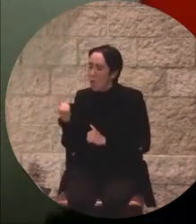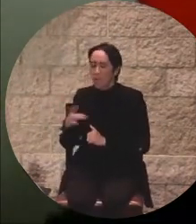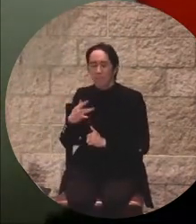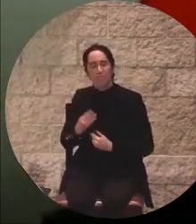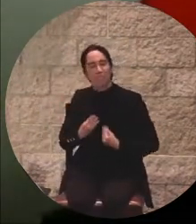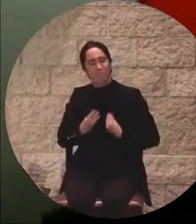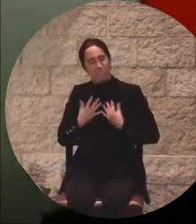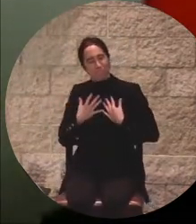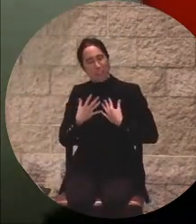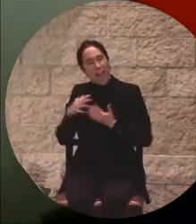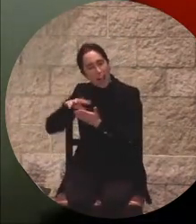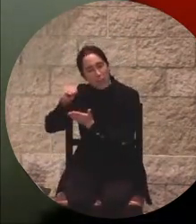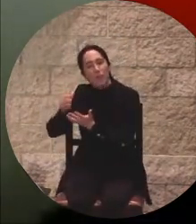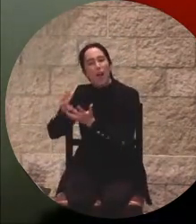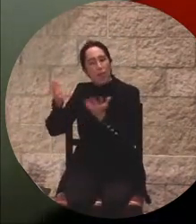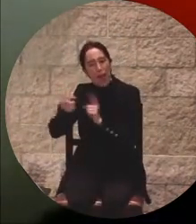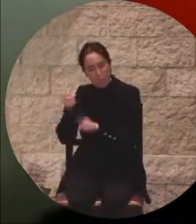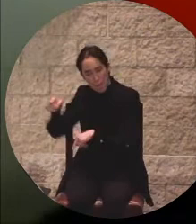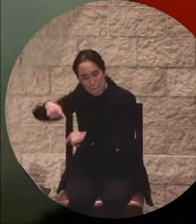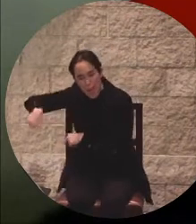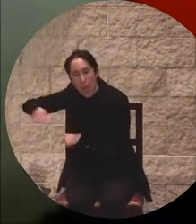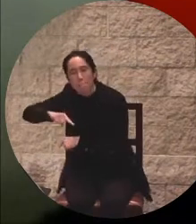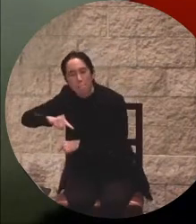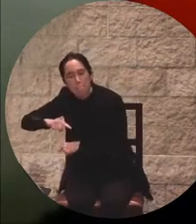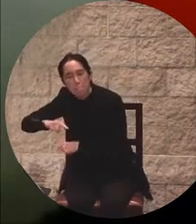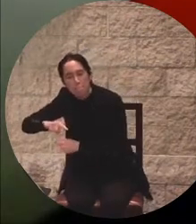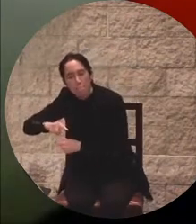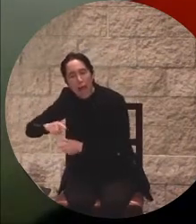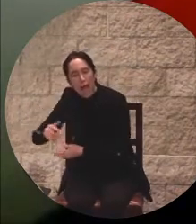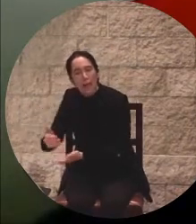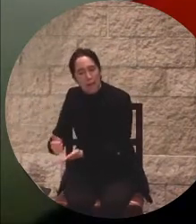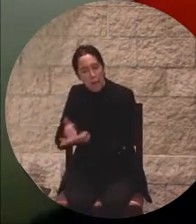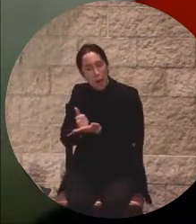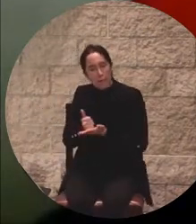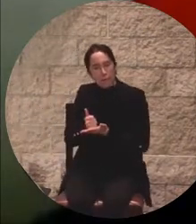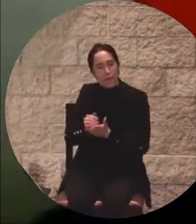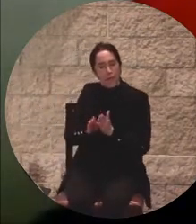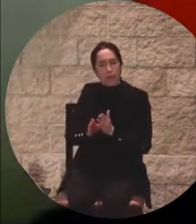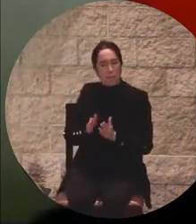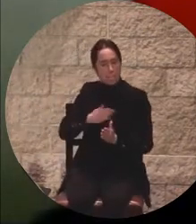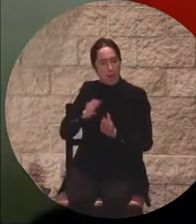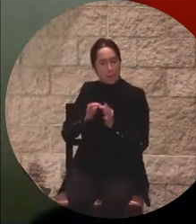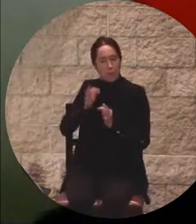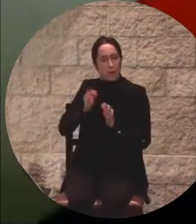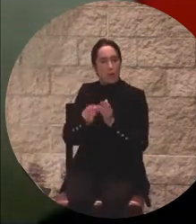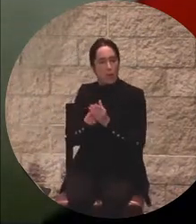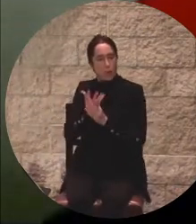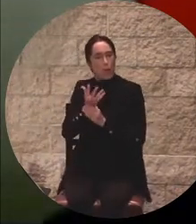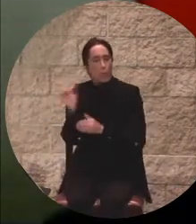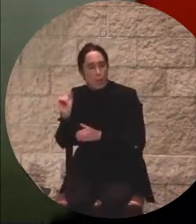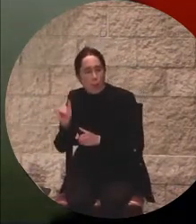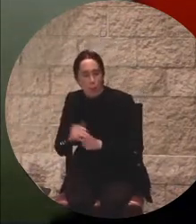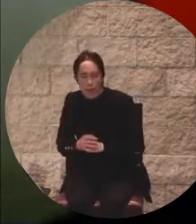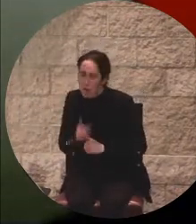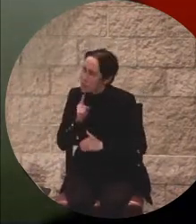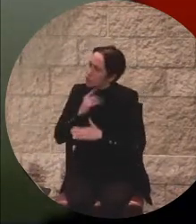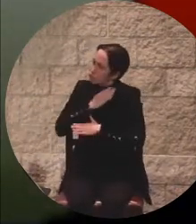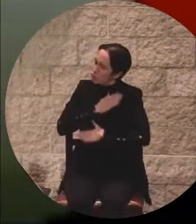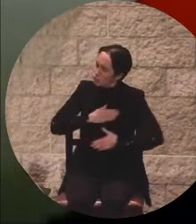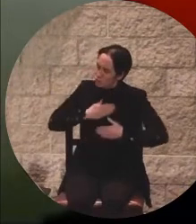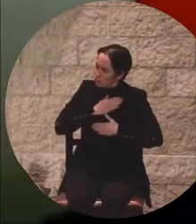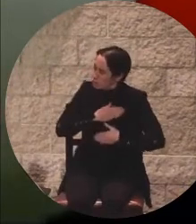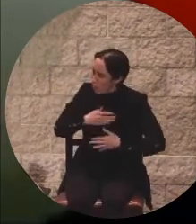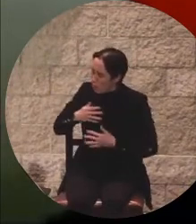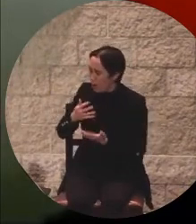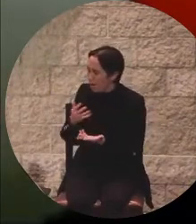so much from them, and I feel it really deepens my own spiritual growth. And what a pleasure to spend time with these young people,